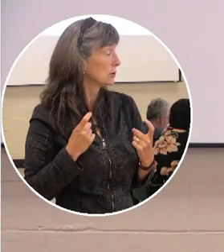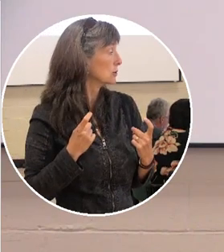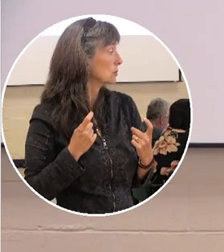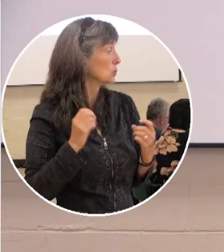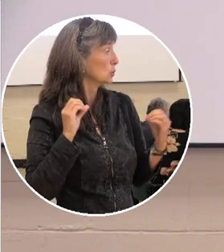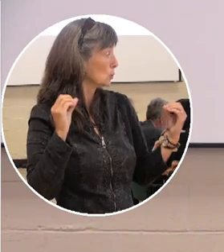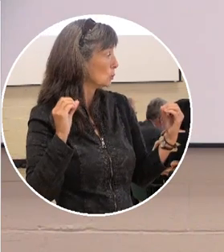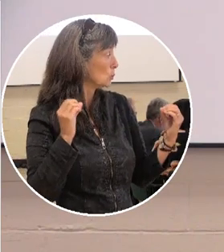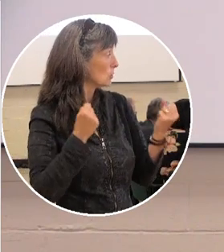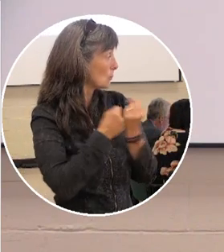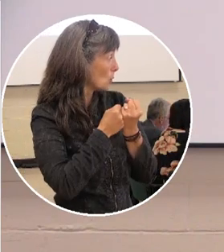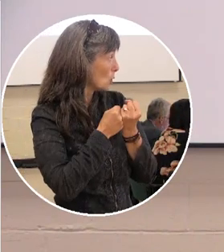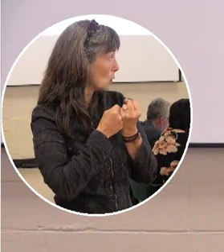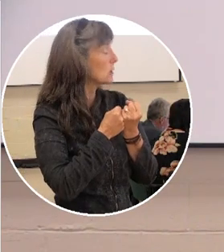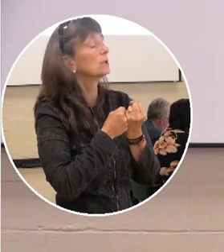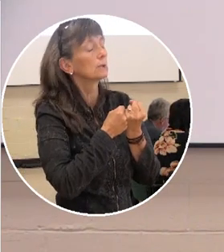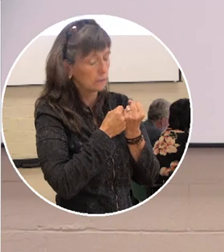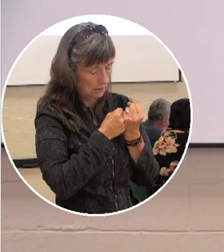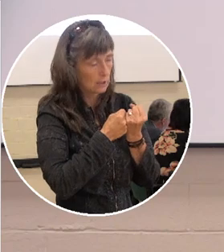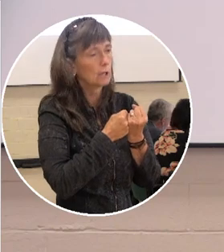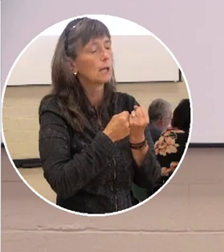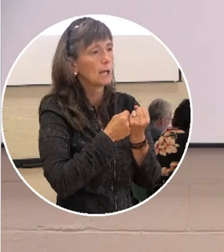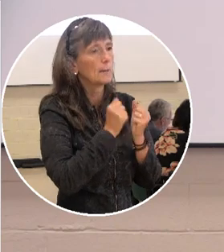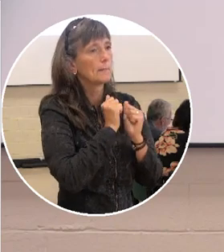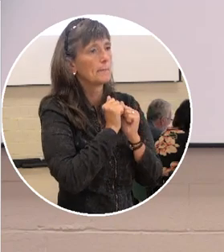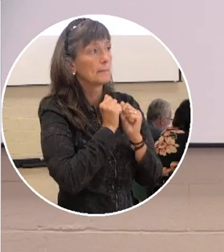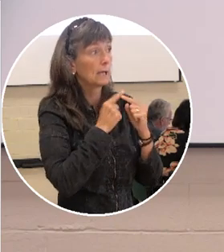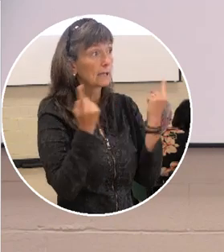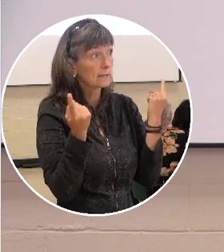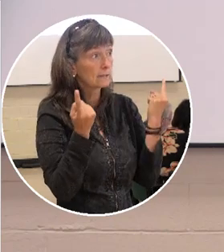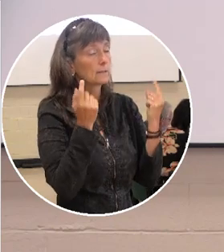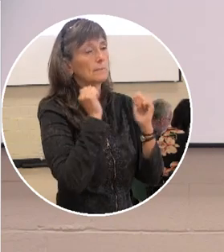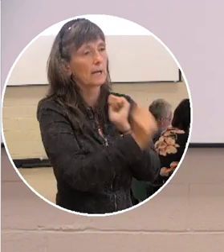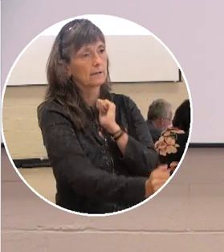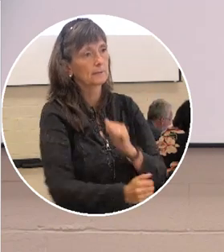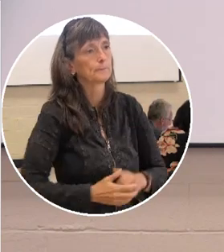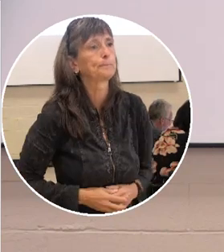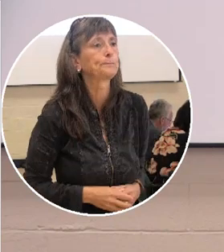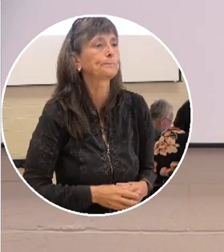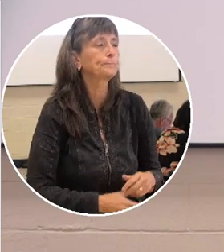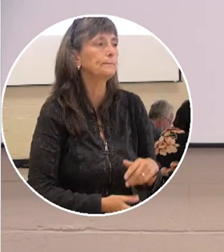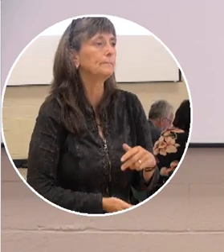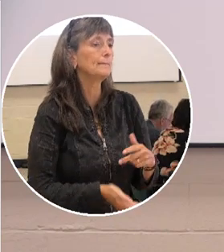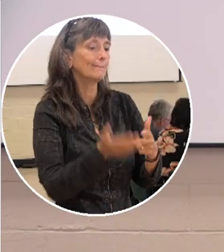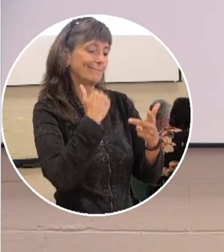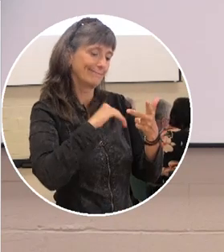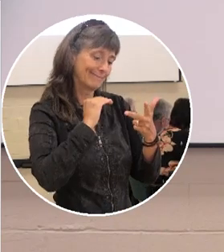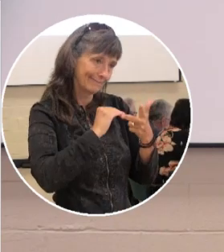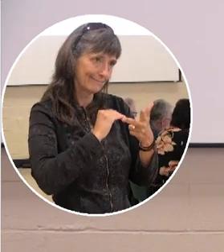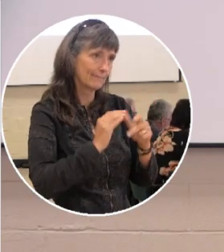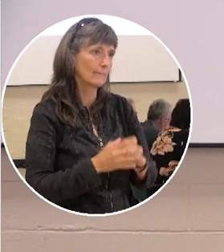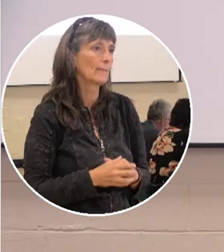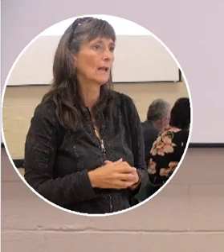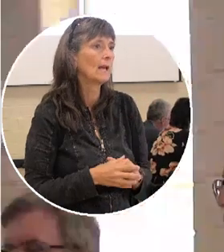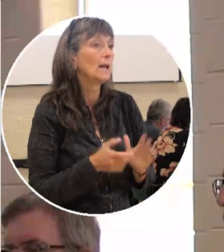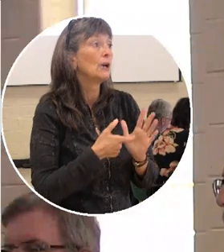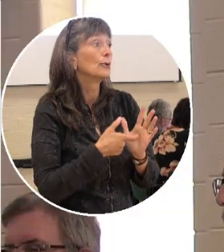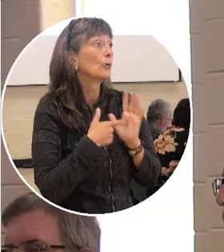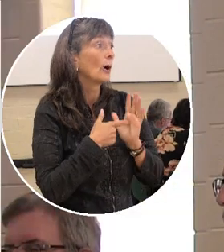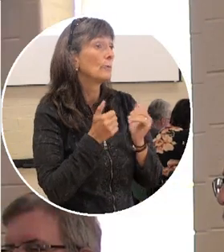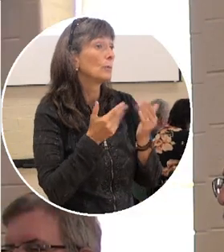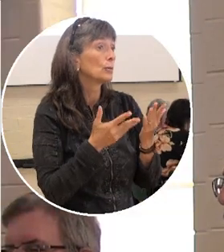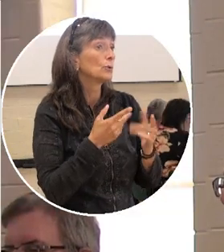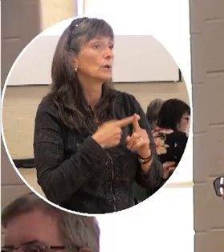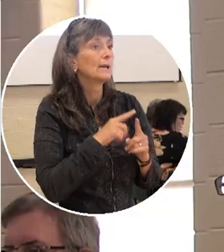Hearing none, all in favor? Aye. Those against? Motion carries. The next issue requiring a motion